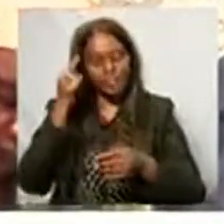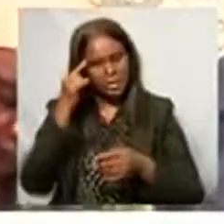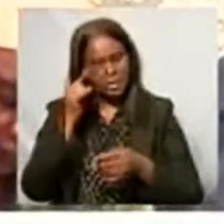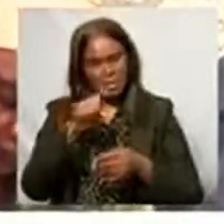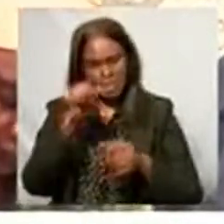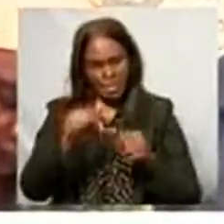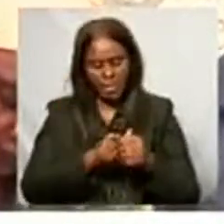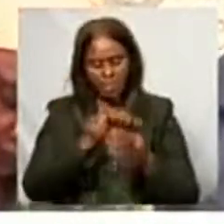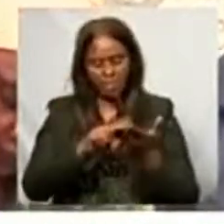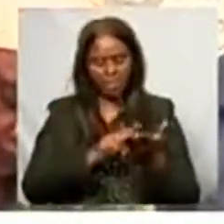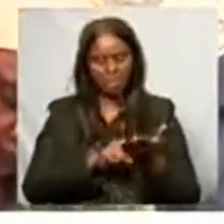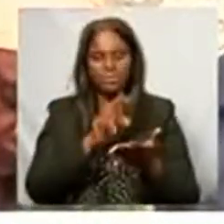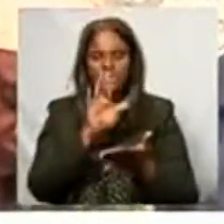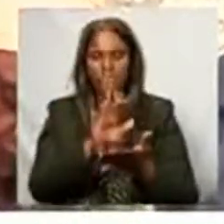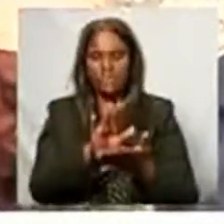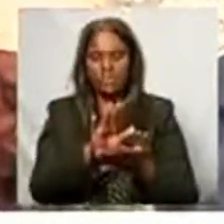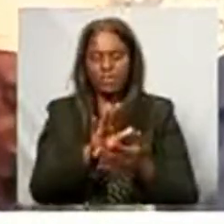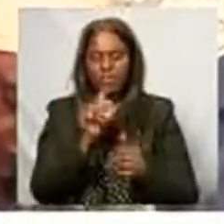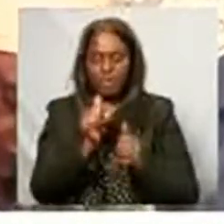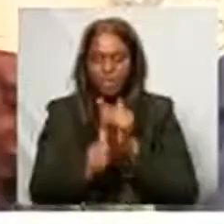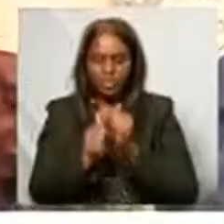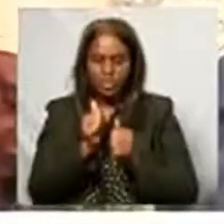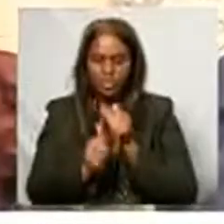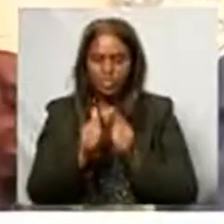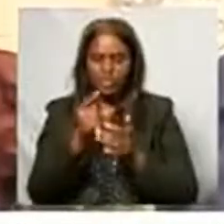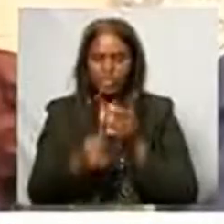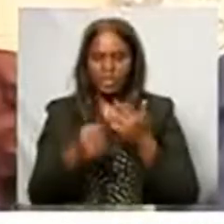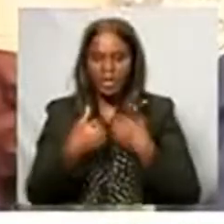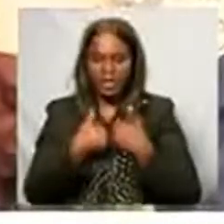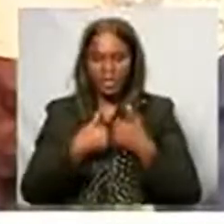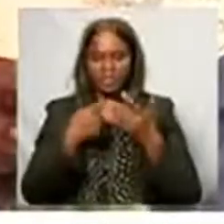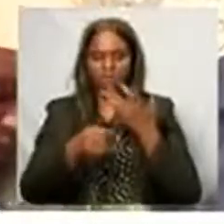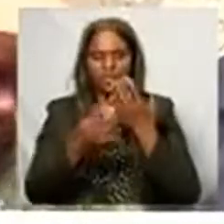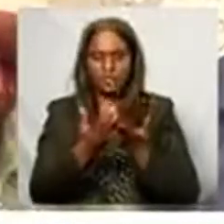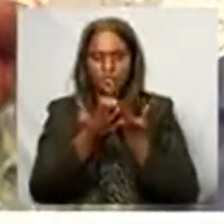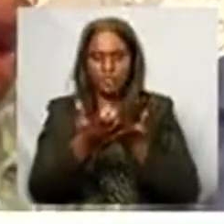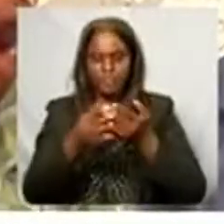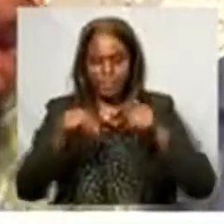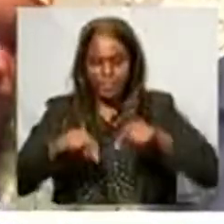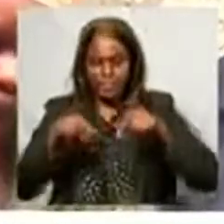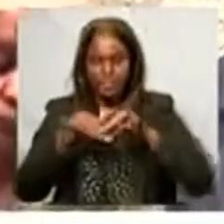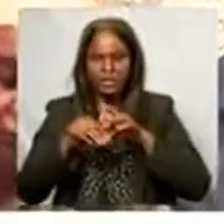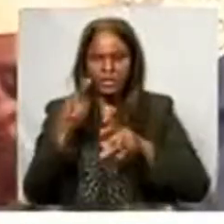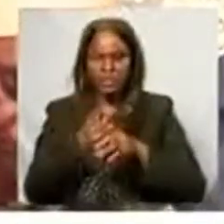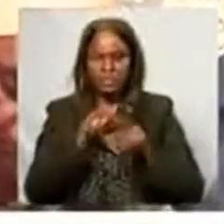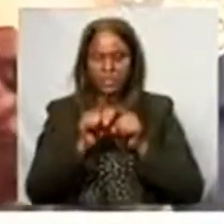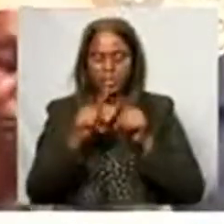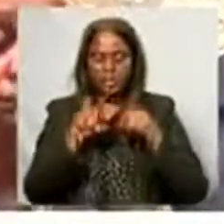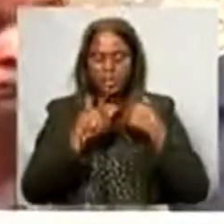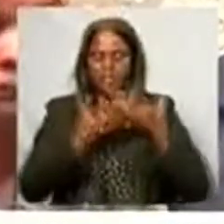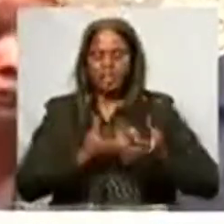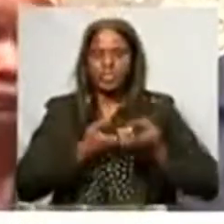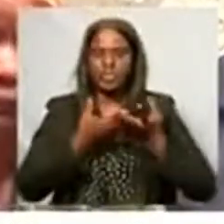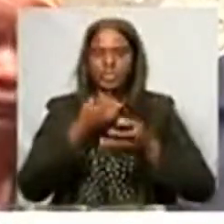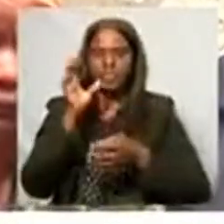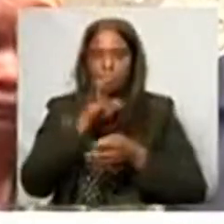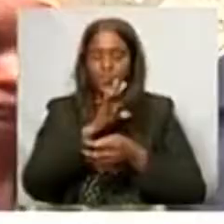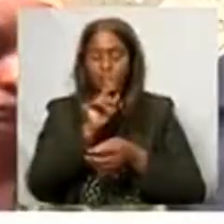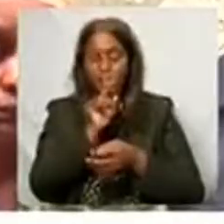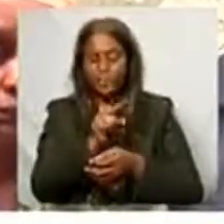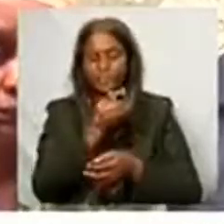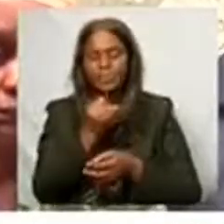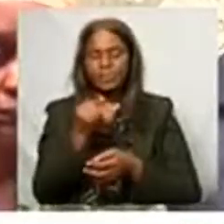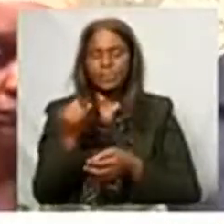each report that has been presented on the floor of the House has brought out these